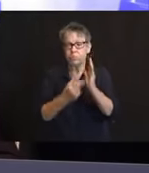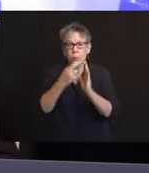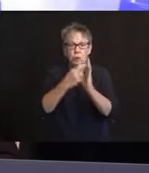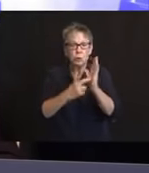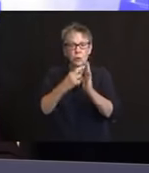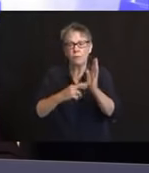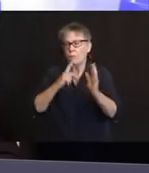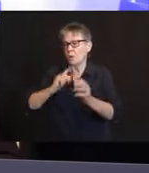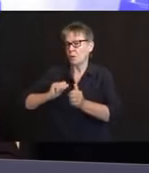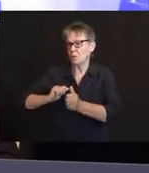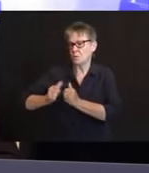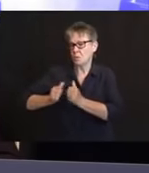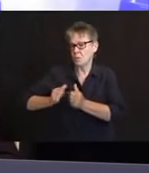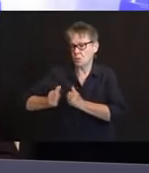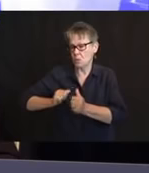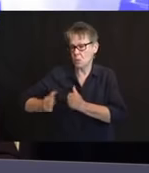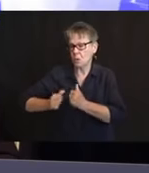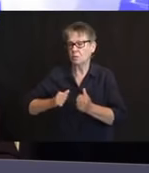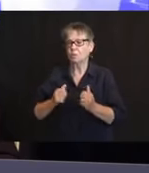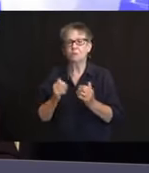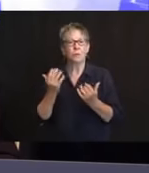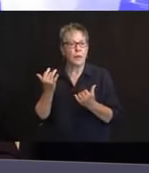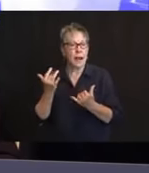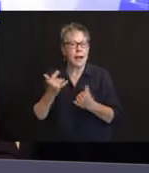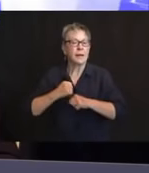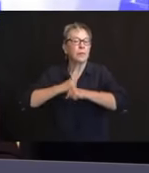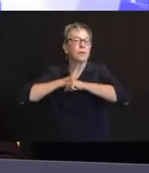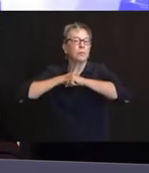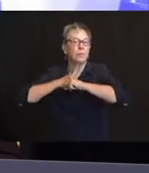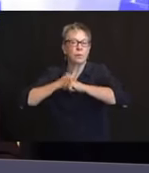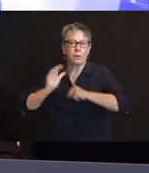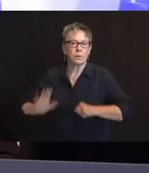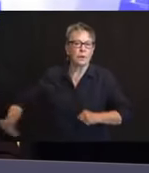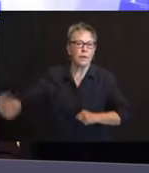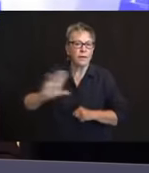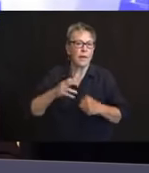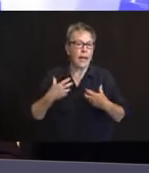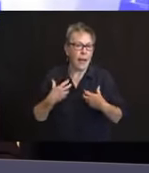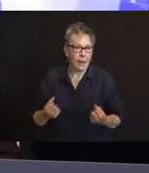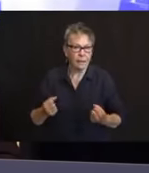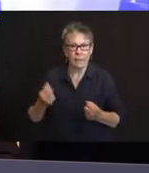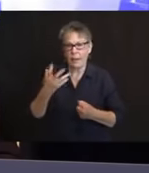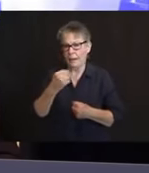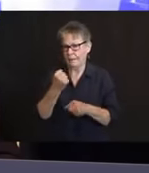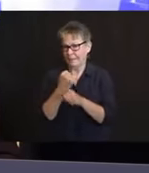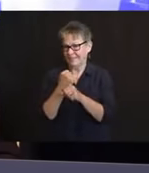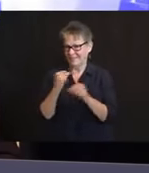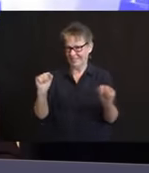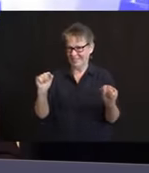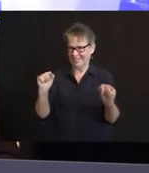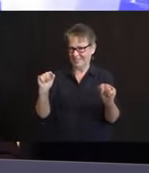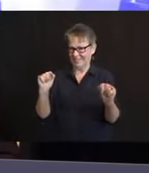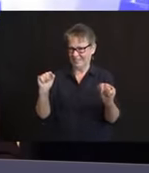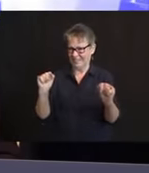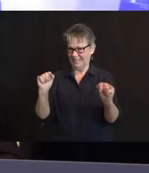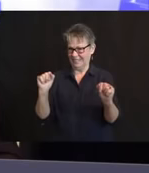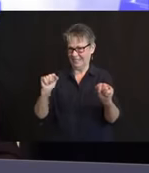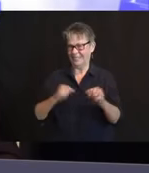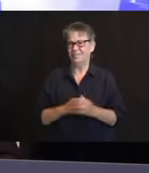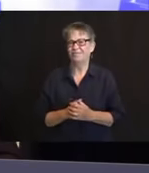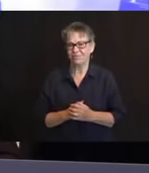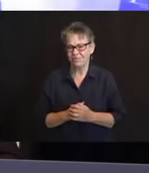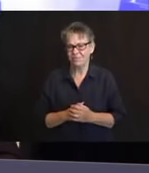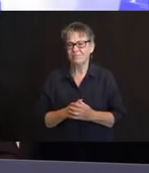to protect health and safety of players, staff, and their families as operations resume. In addition to what the